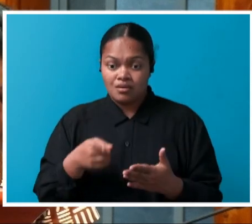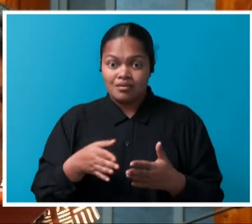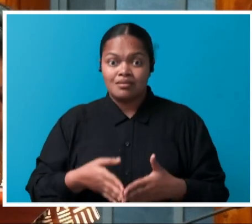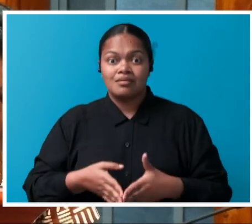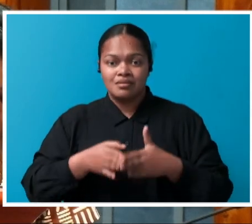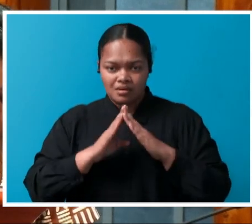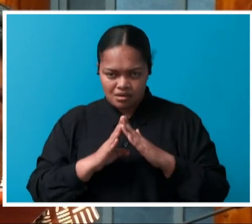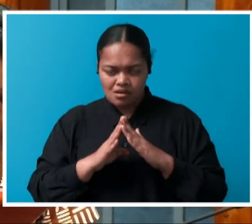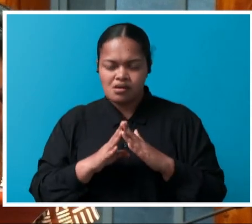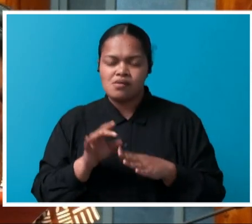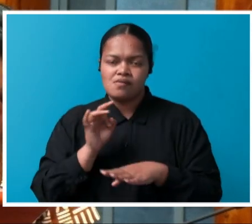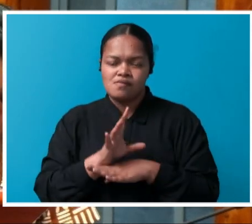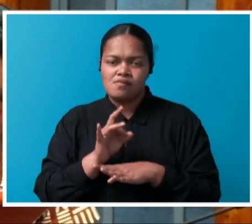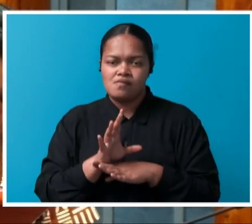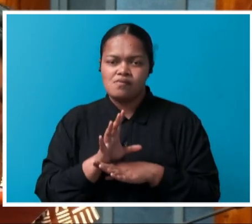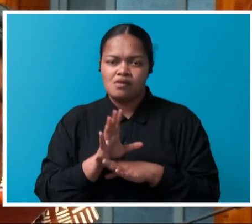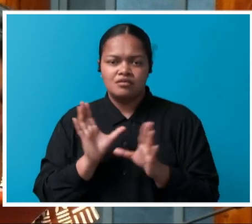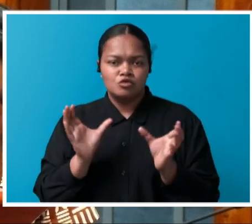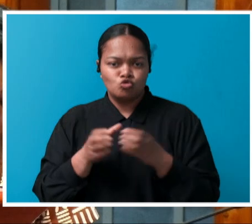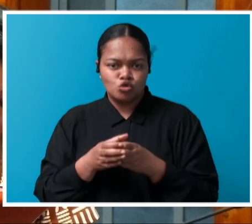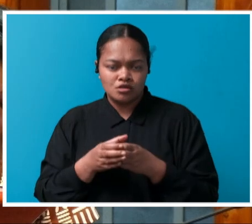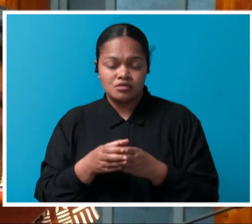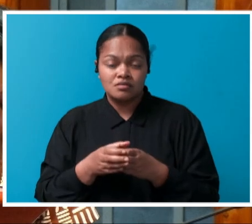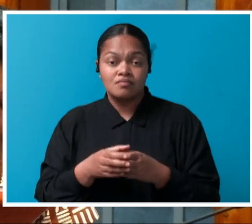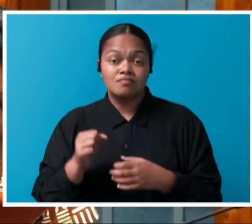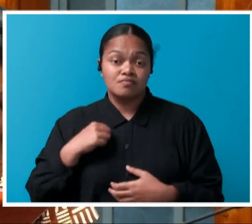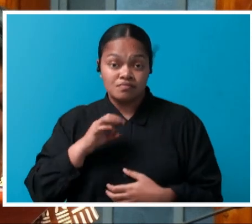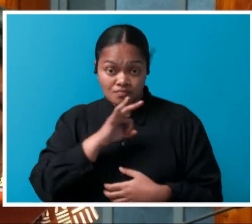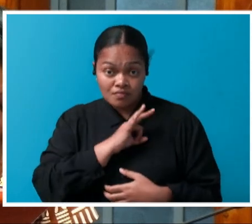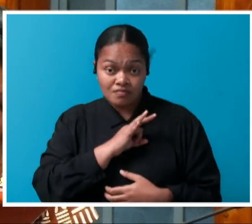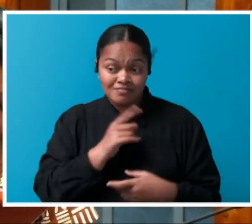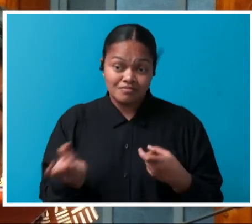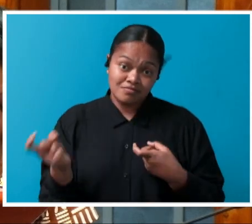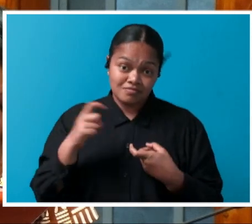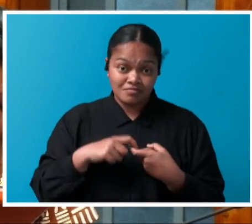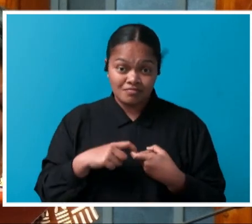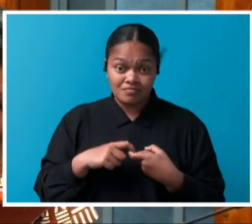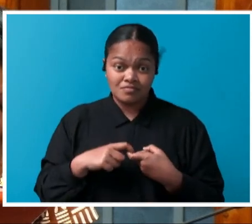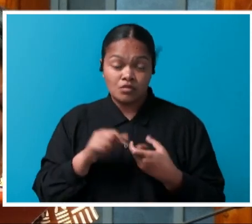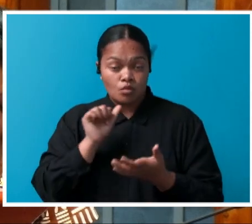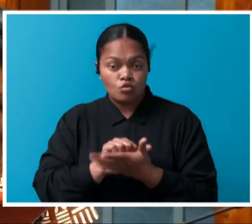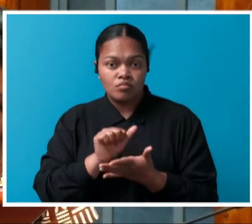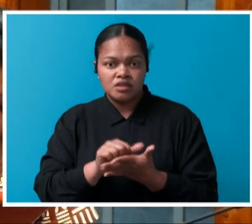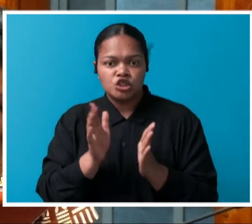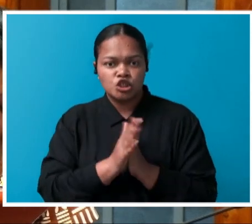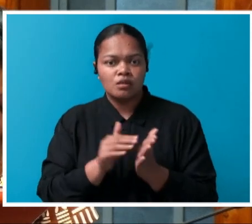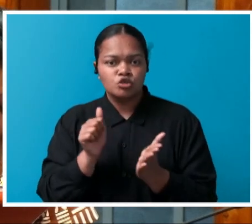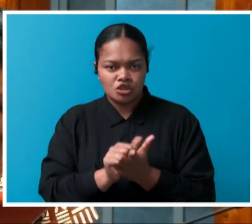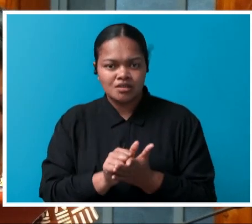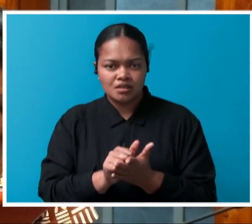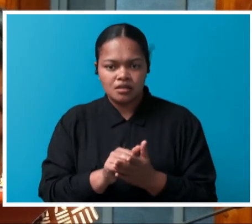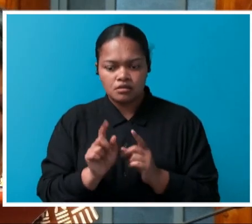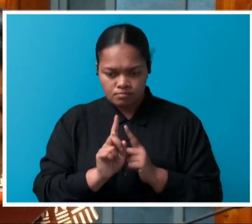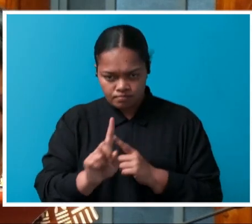Curriculum Advisory Services Unit, whereby necessary staff were brought in with appropriate subject teachers assigned to their